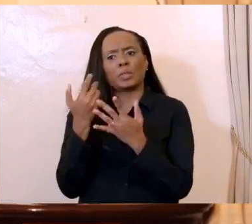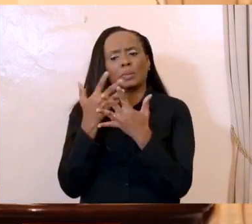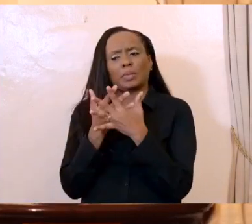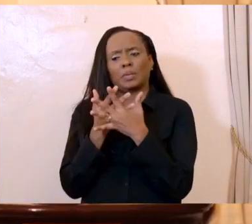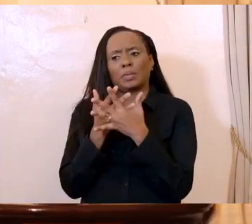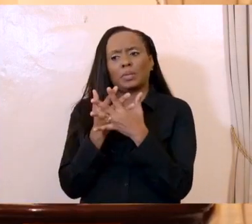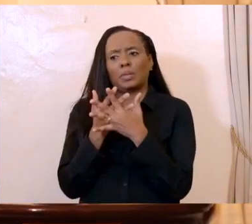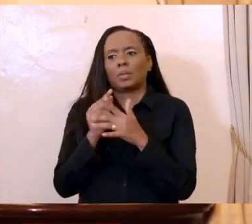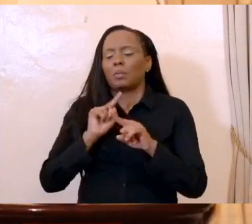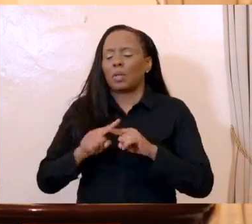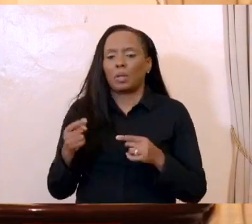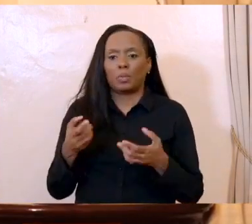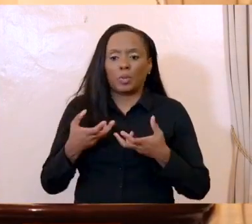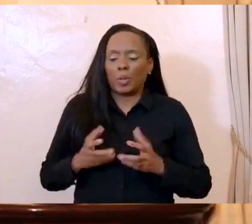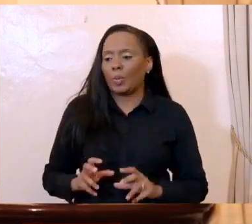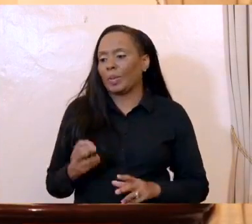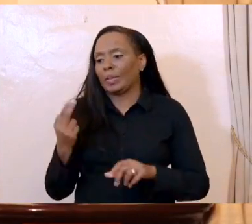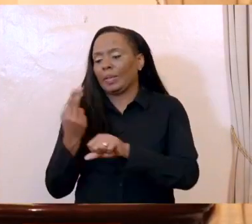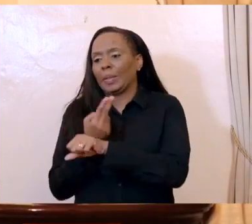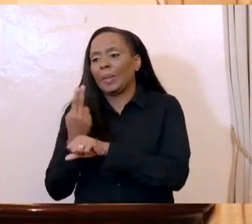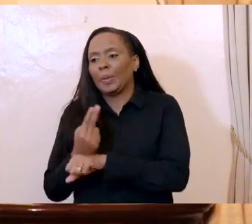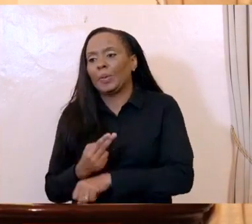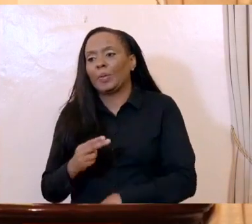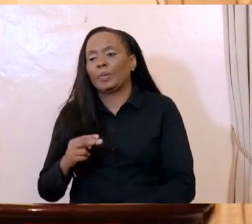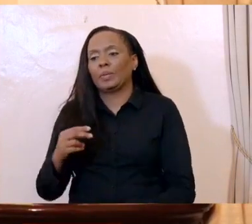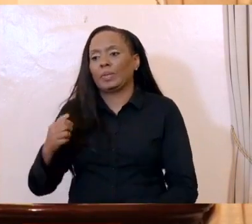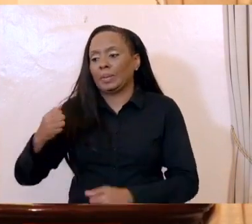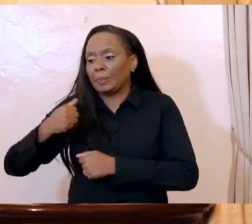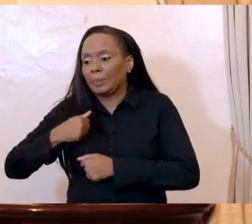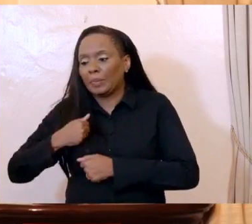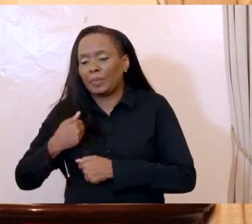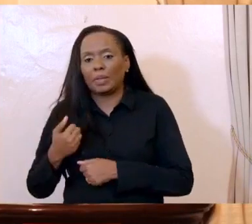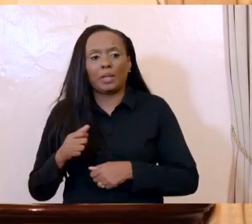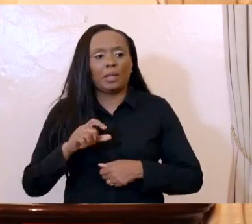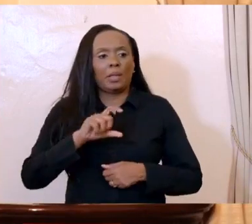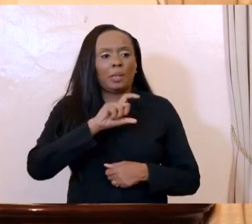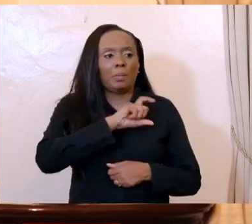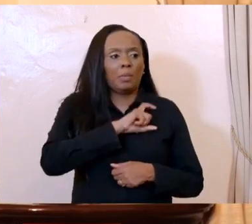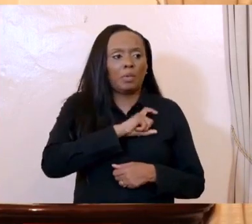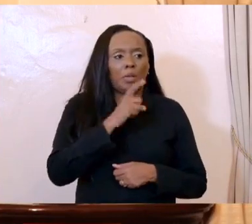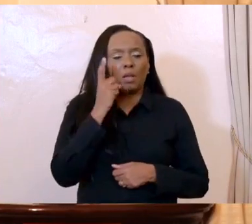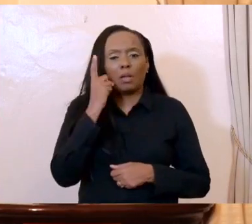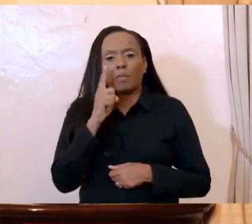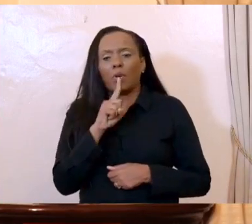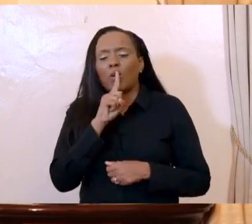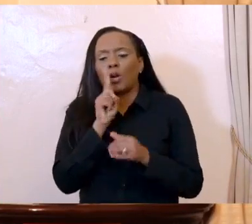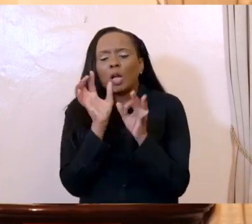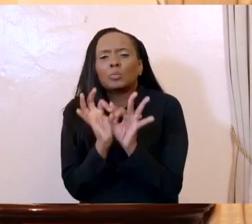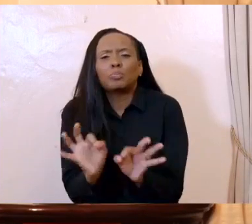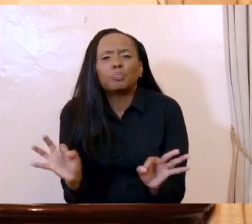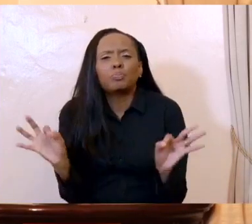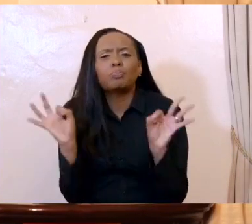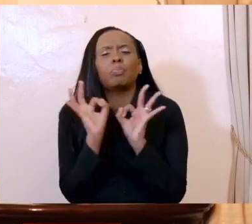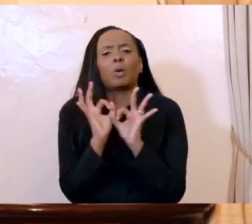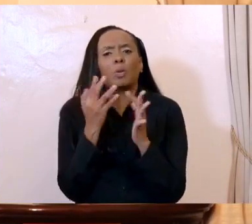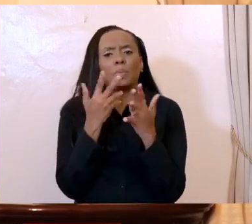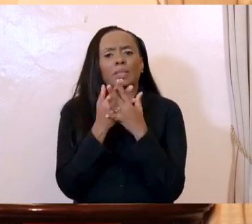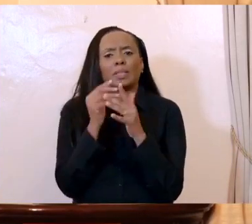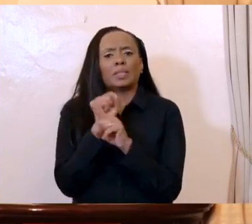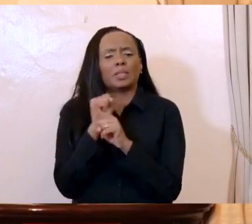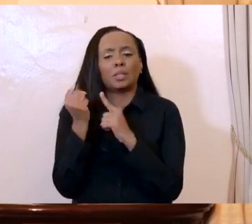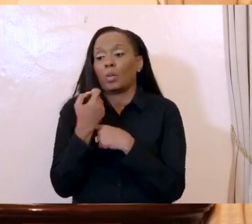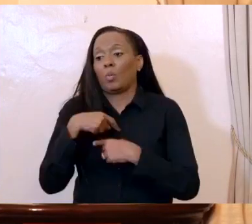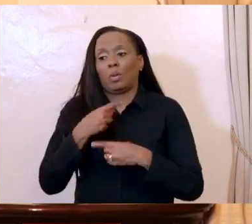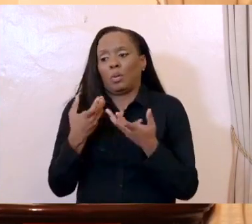the BDF officers and the police officers in essential prison situations. So we don't necessarily want them